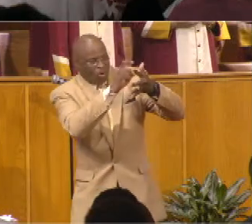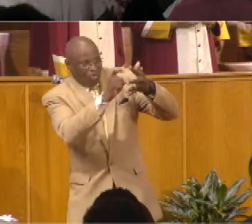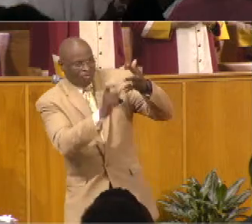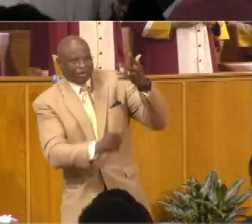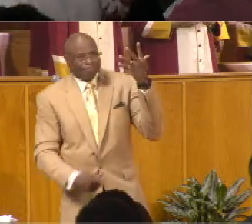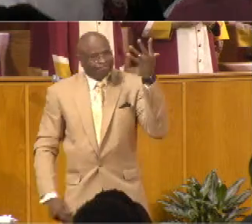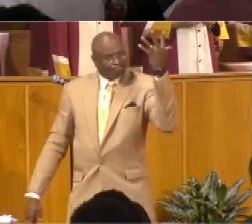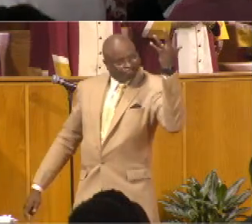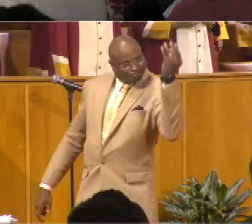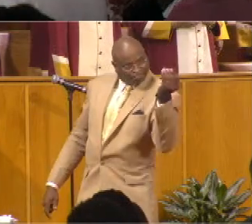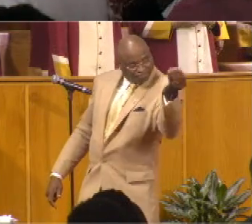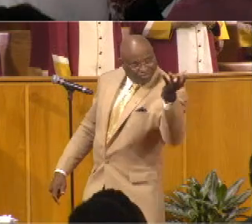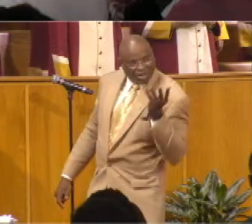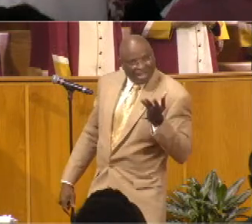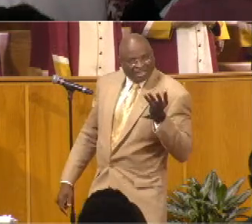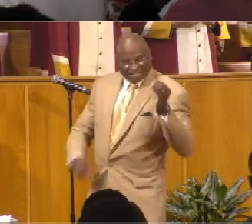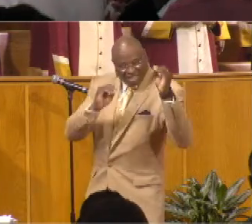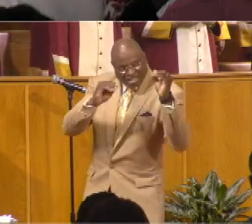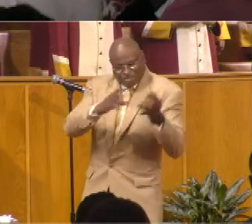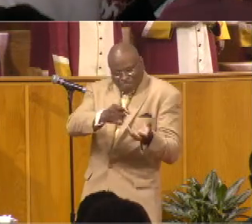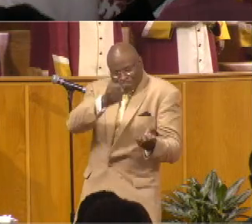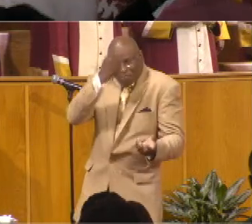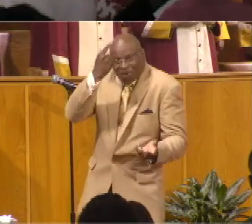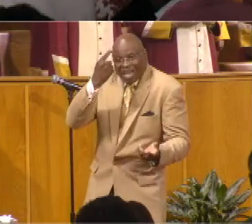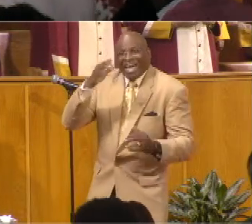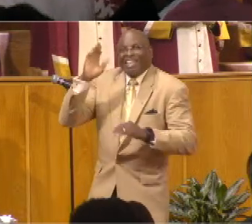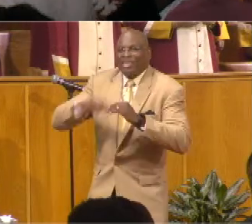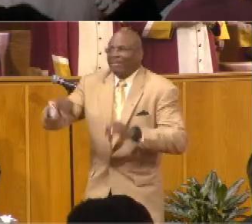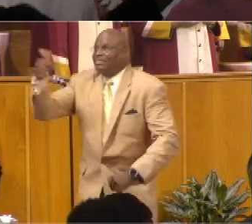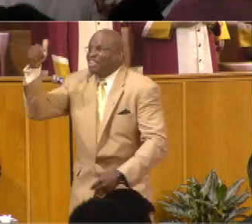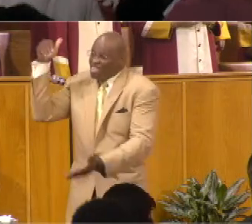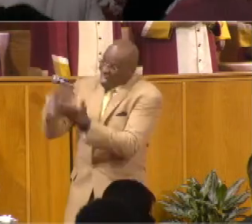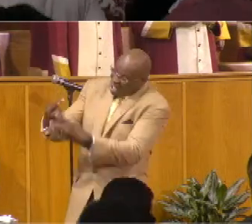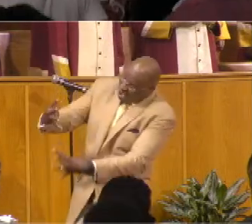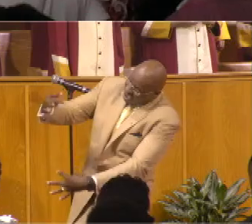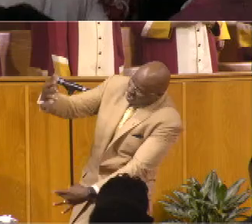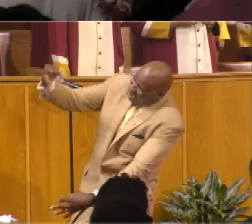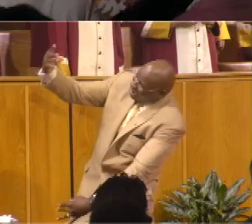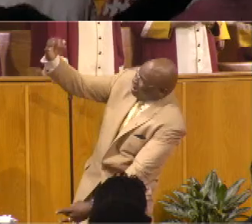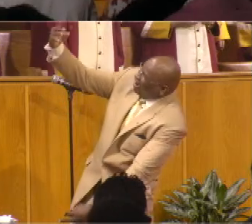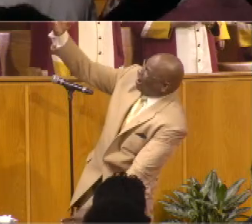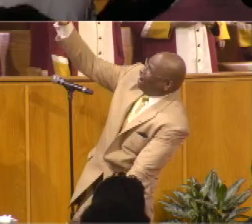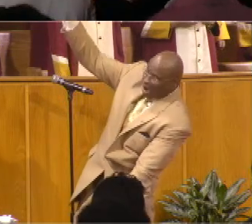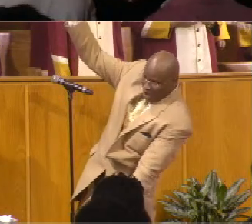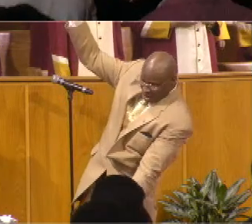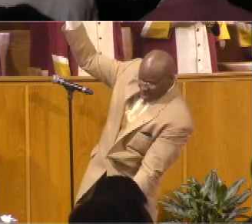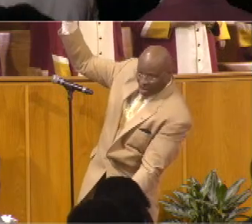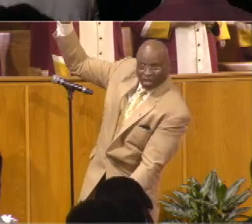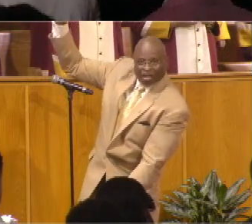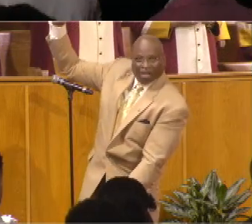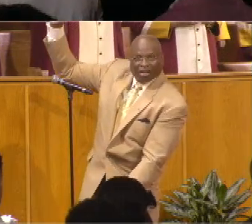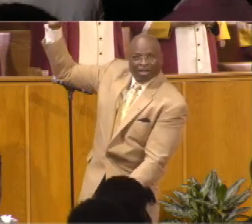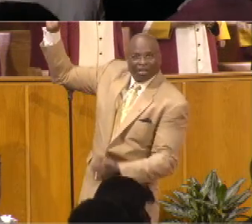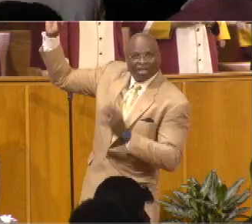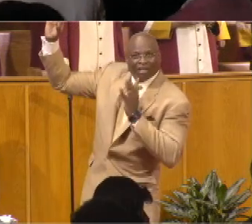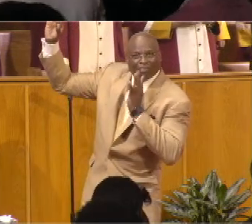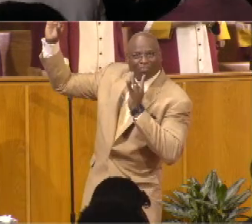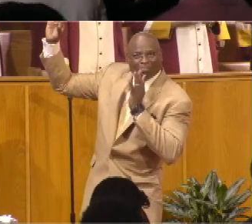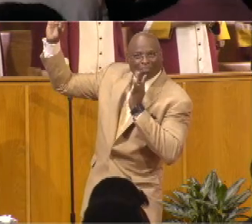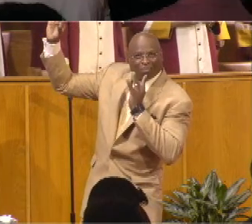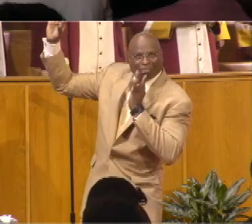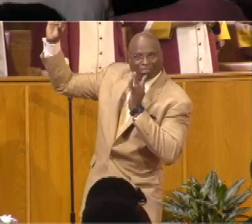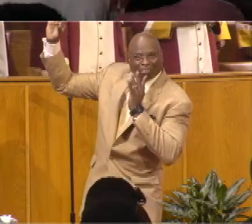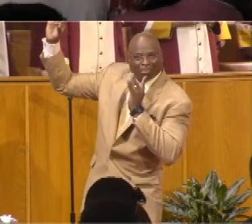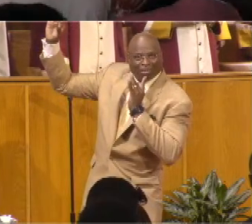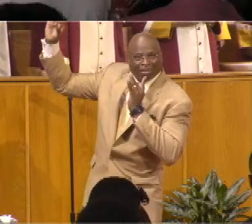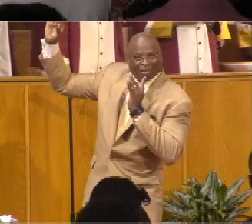understanding that I may teach others also than 10,000 words in a tongue. Oh,